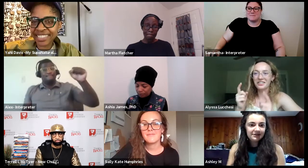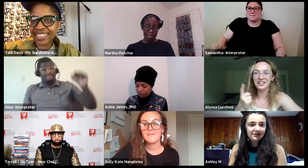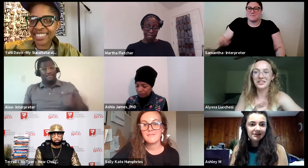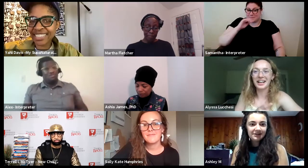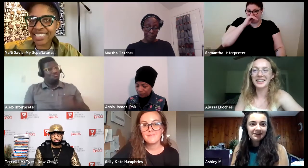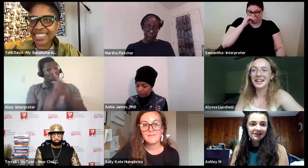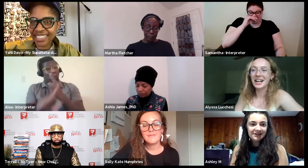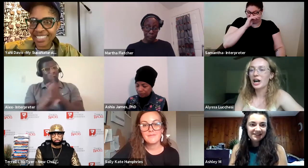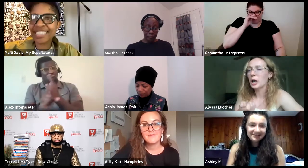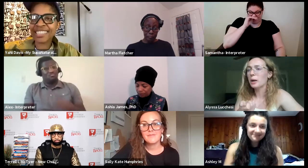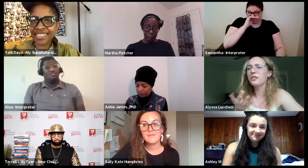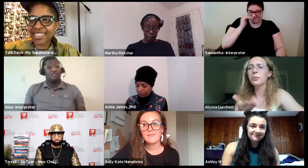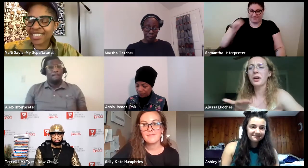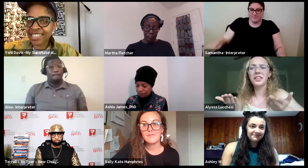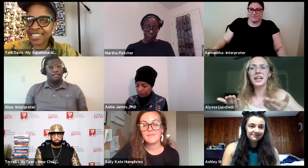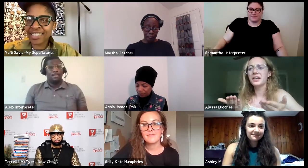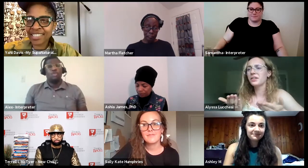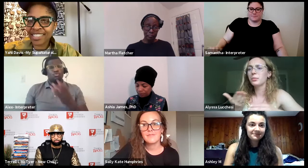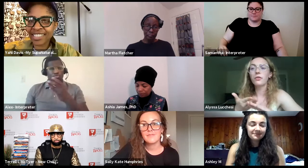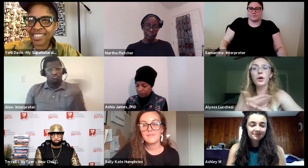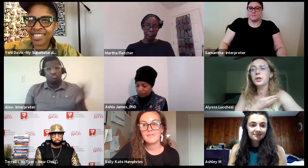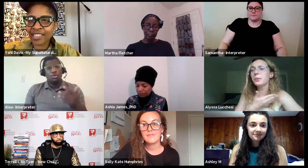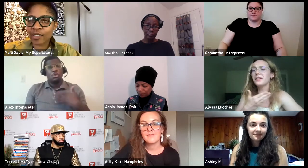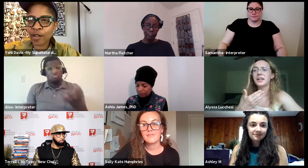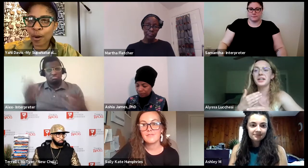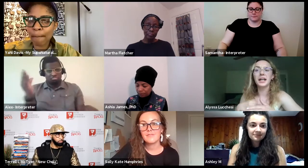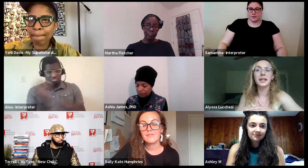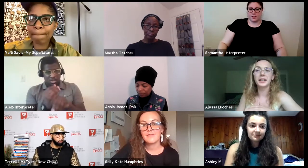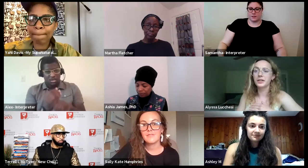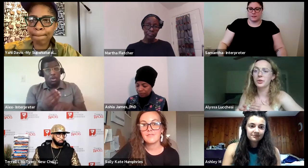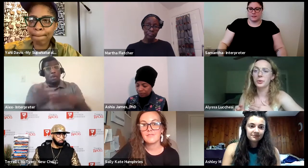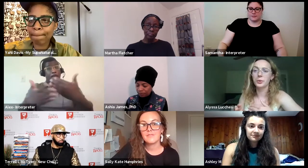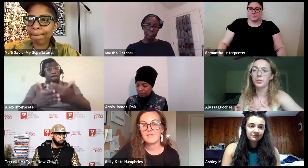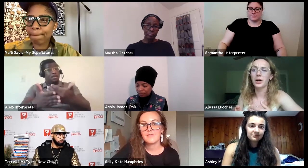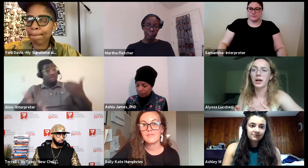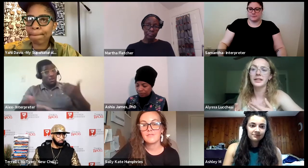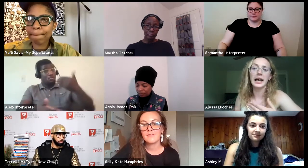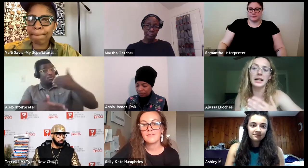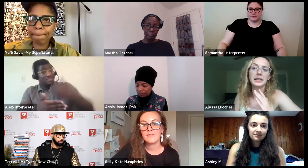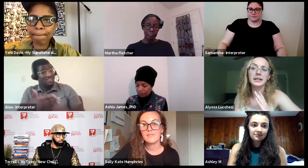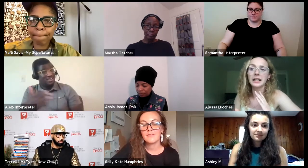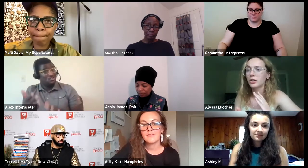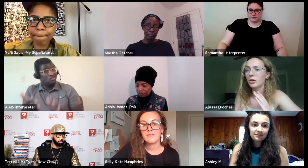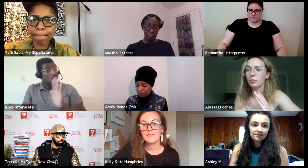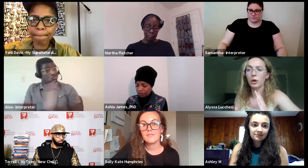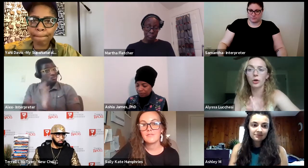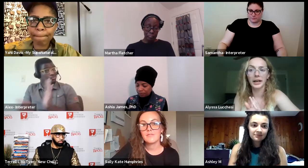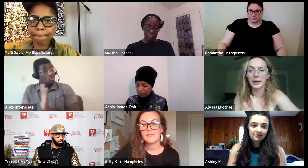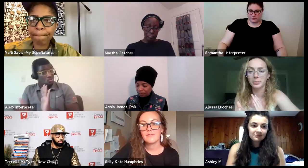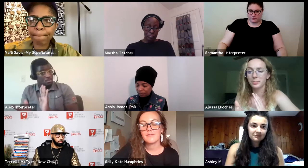that's definitely right. A few more things before you even get into a